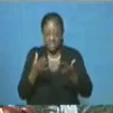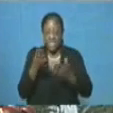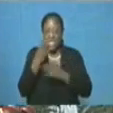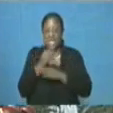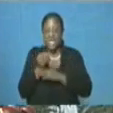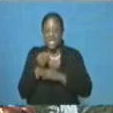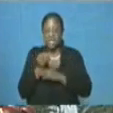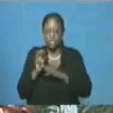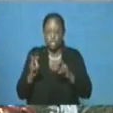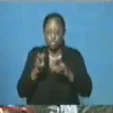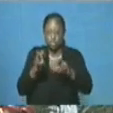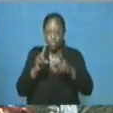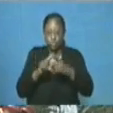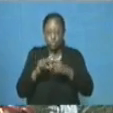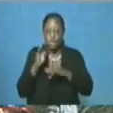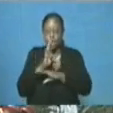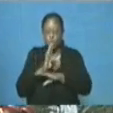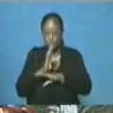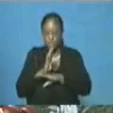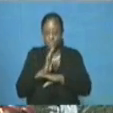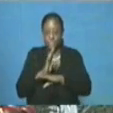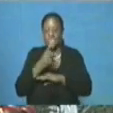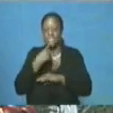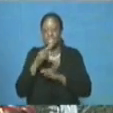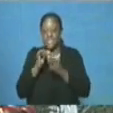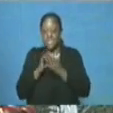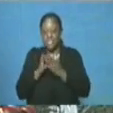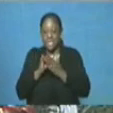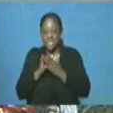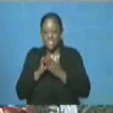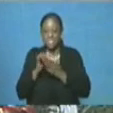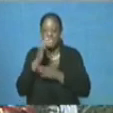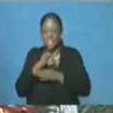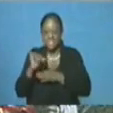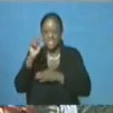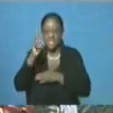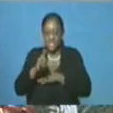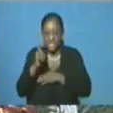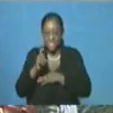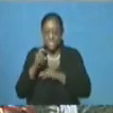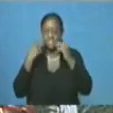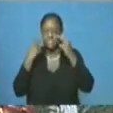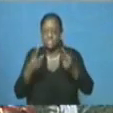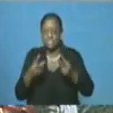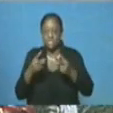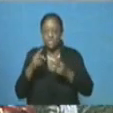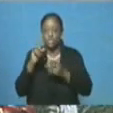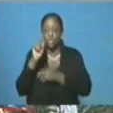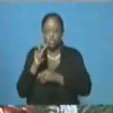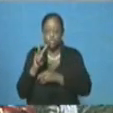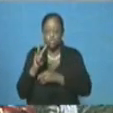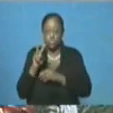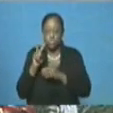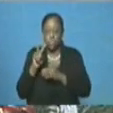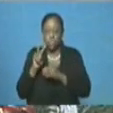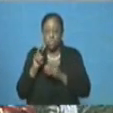trip to Bermuda. Pintard, though, noted that the opposition is demanding what portion of the $232.8